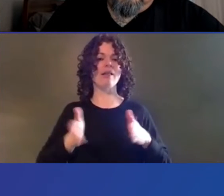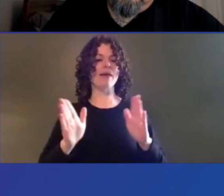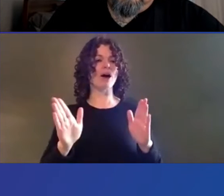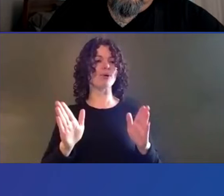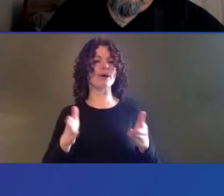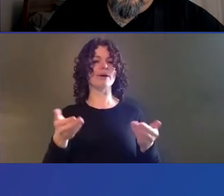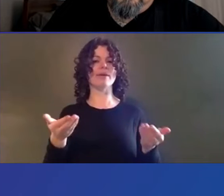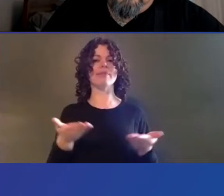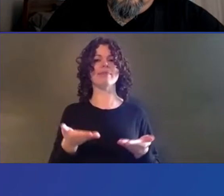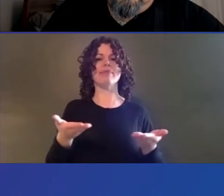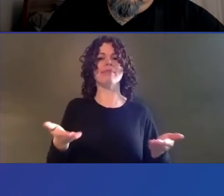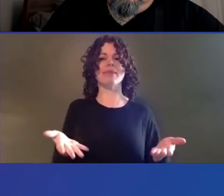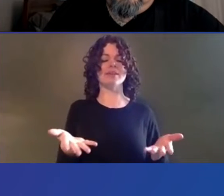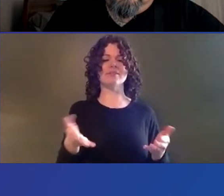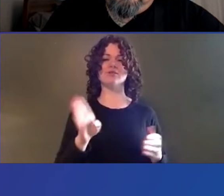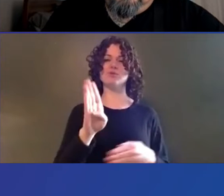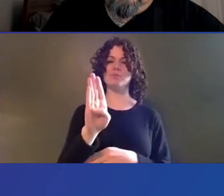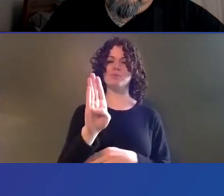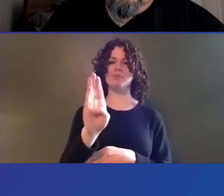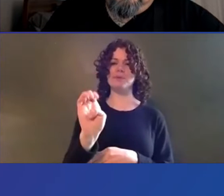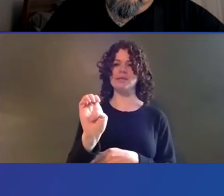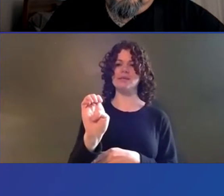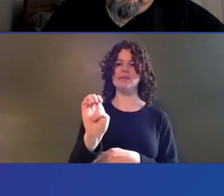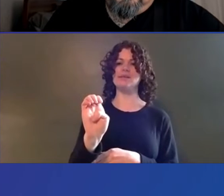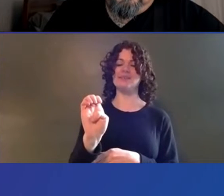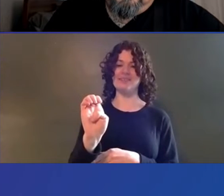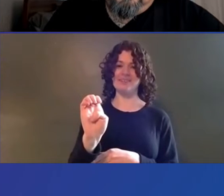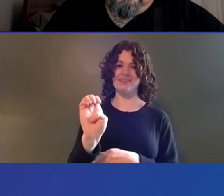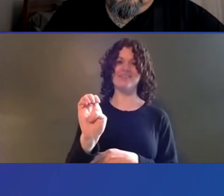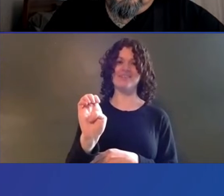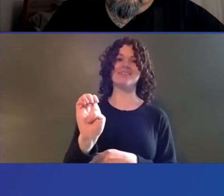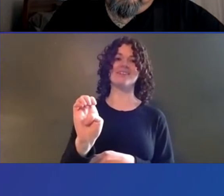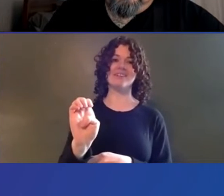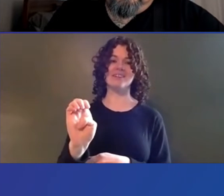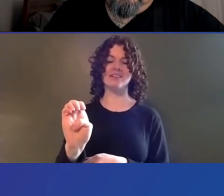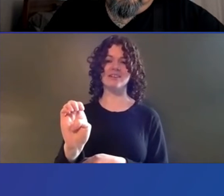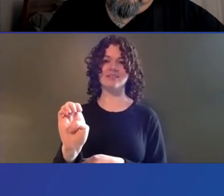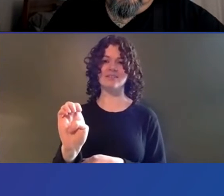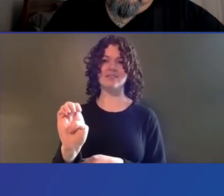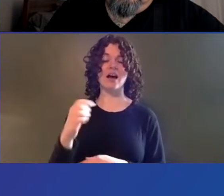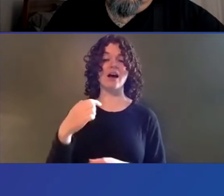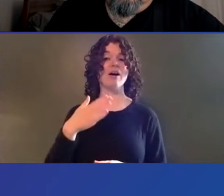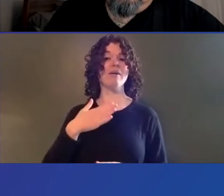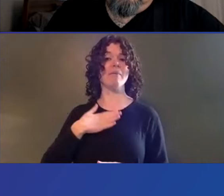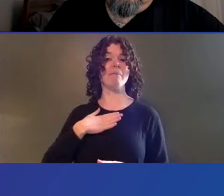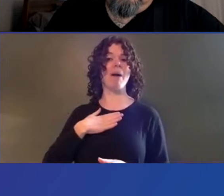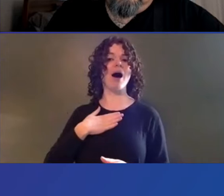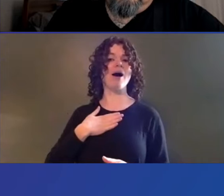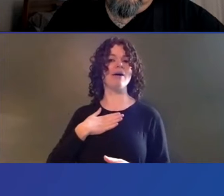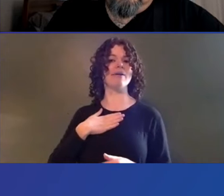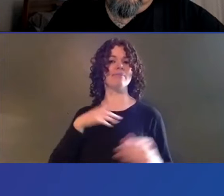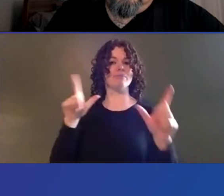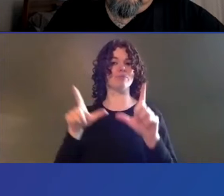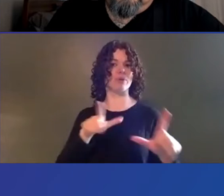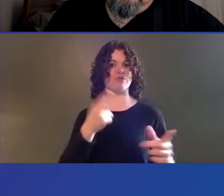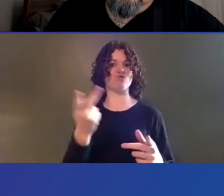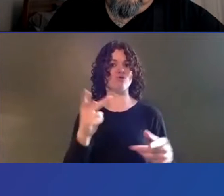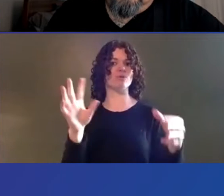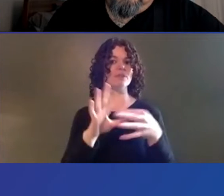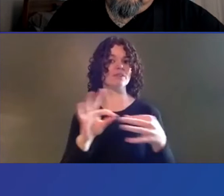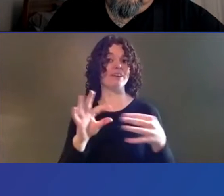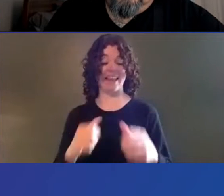really. And also this life, and what I heard was life is a dance. And sometimes that dance is not